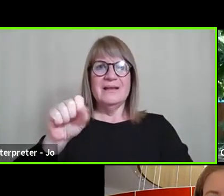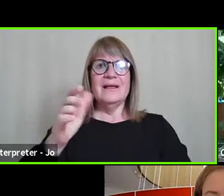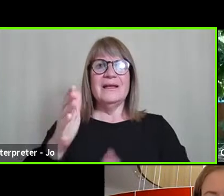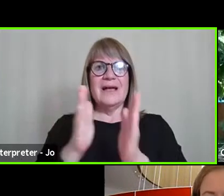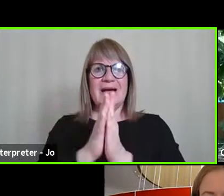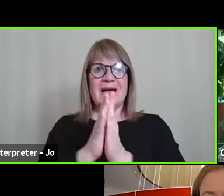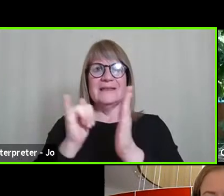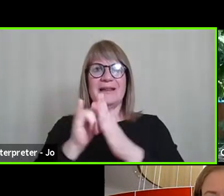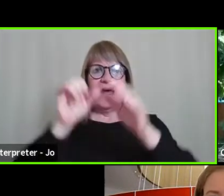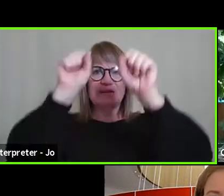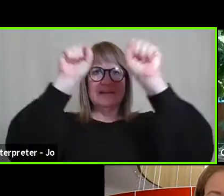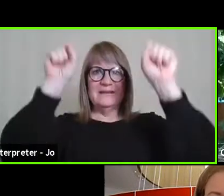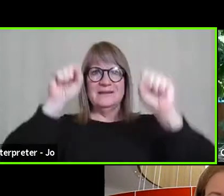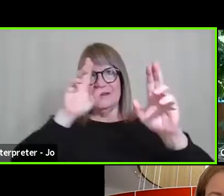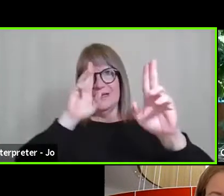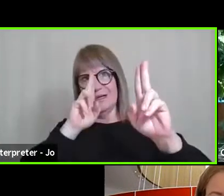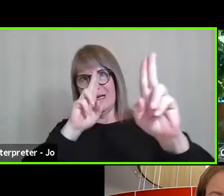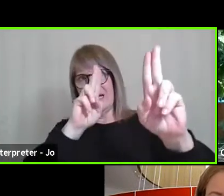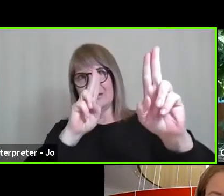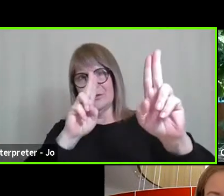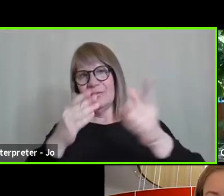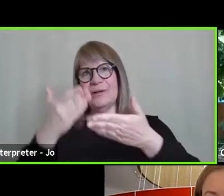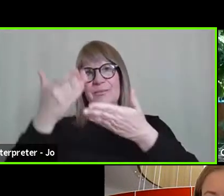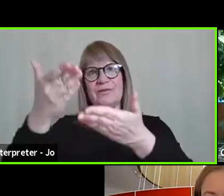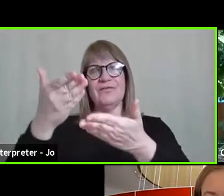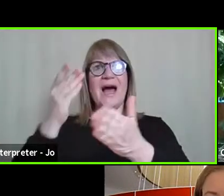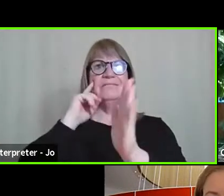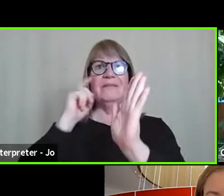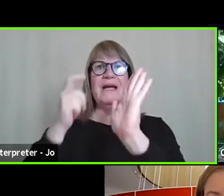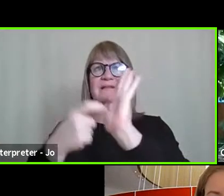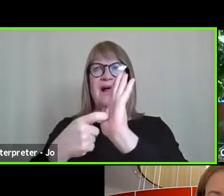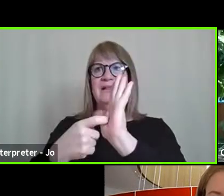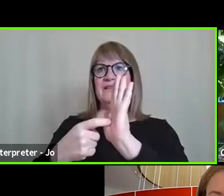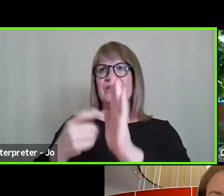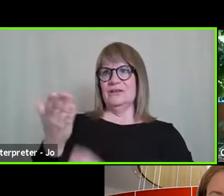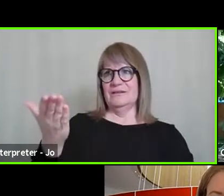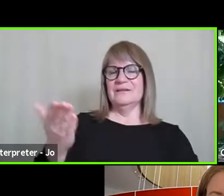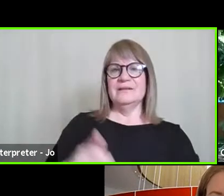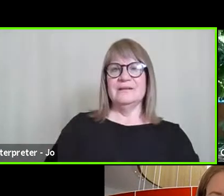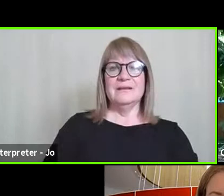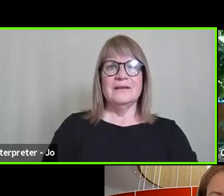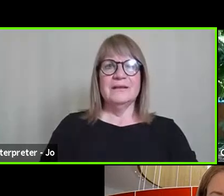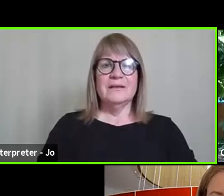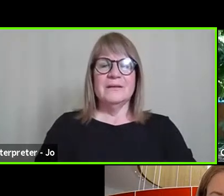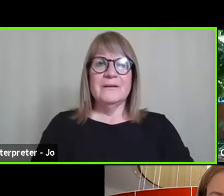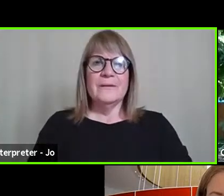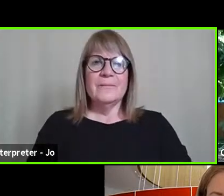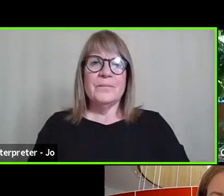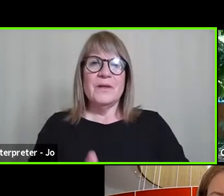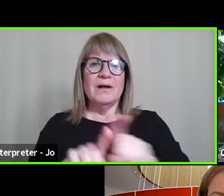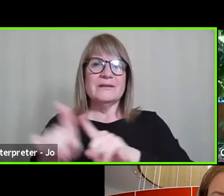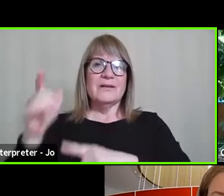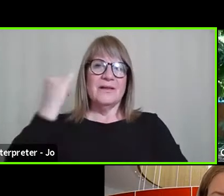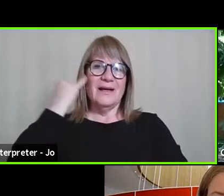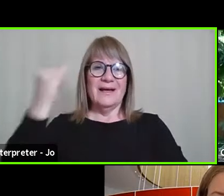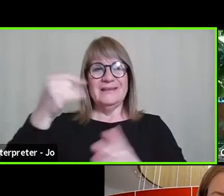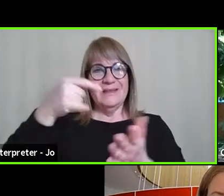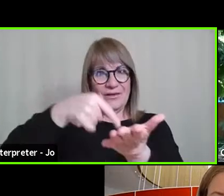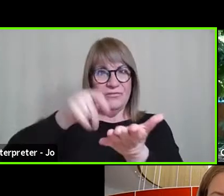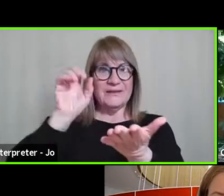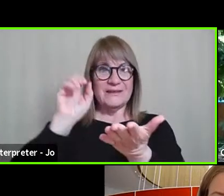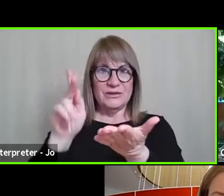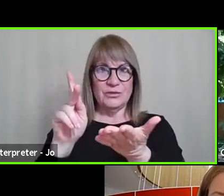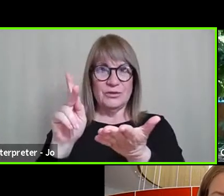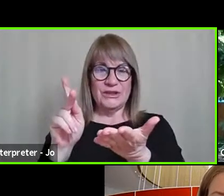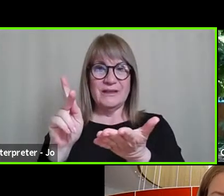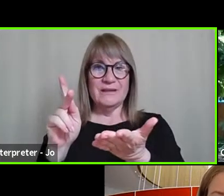provide acknowledgement we also wanted to have some sort of atonement um and the idea of restitution um and